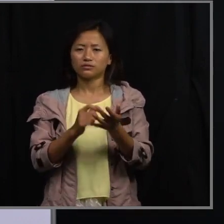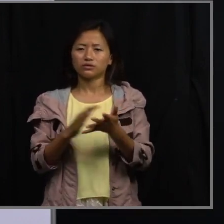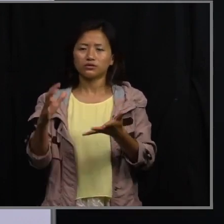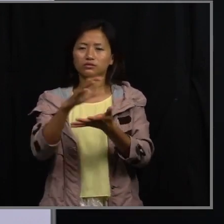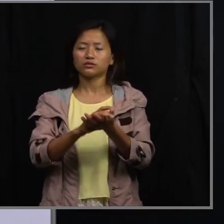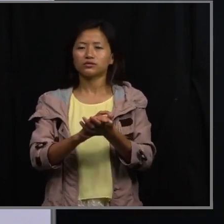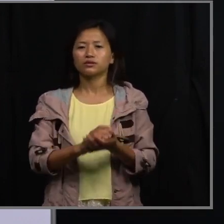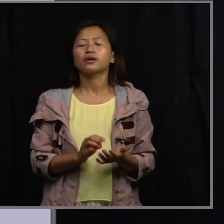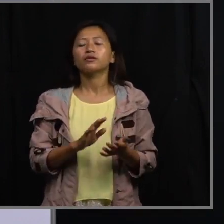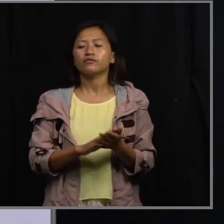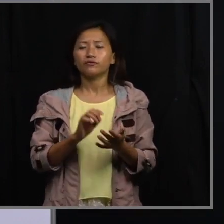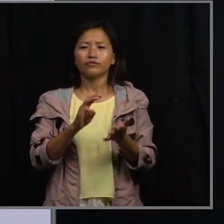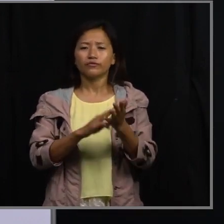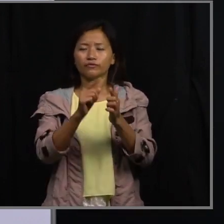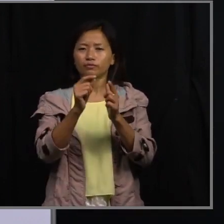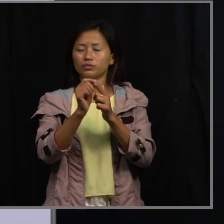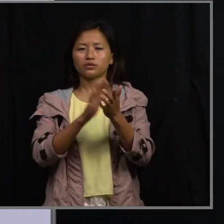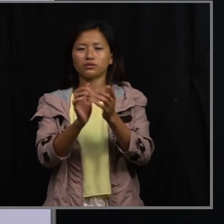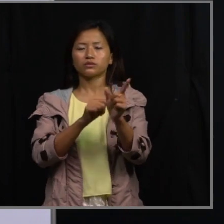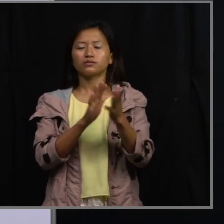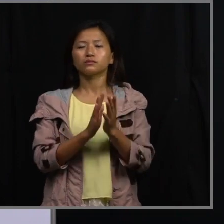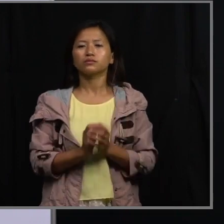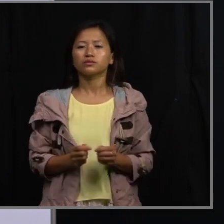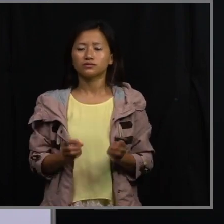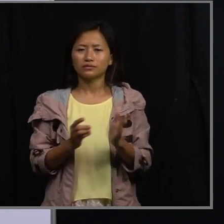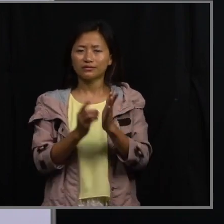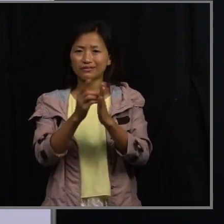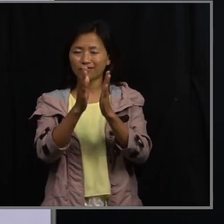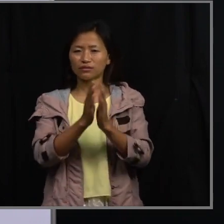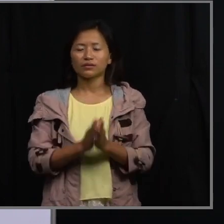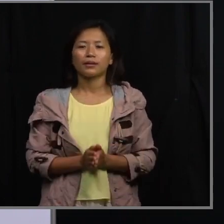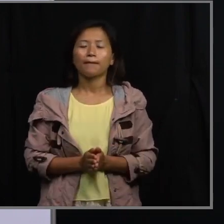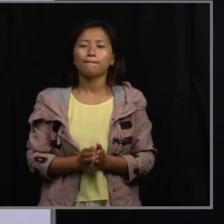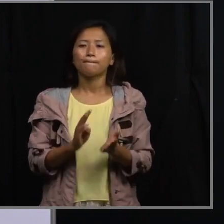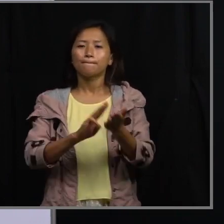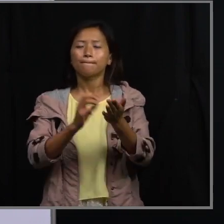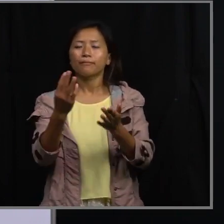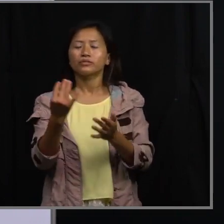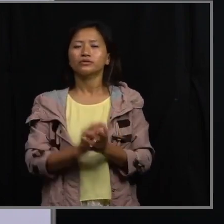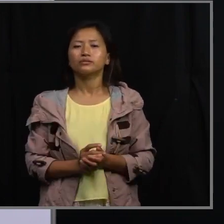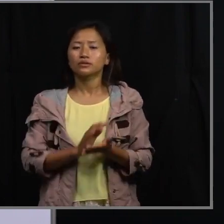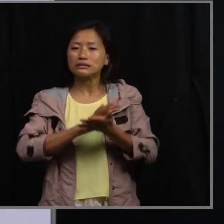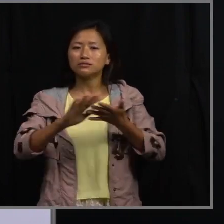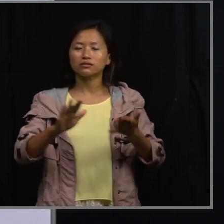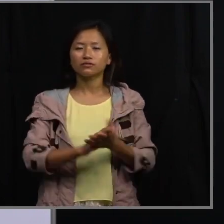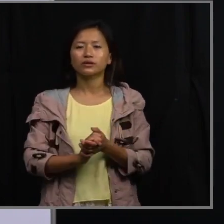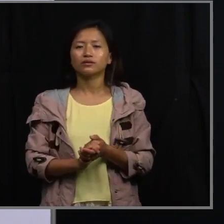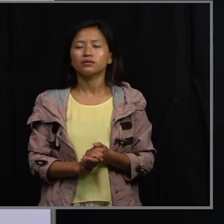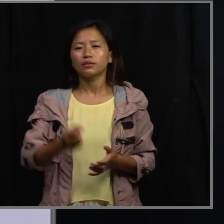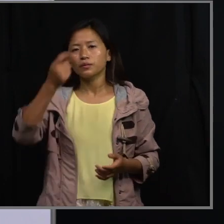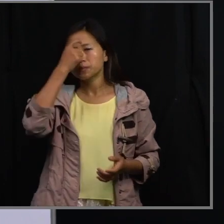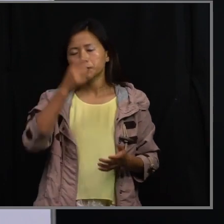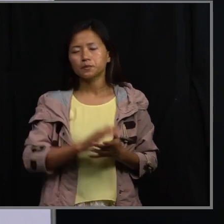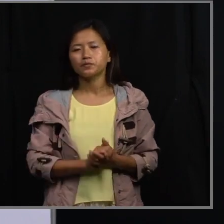we have developed mathematics, right? And we develop a means that is called mathematics, by which we can solve some, you know,